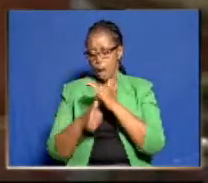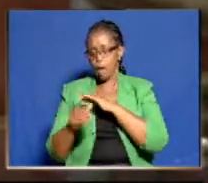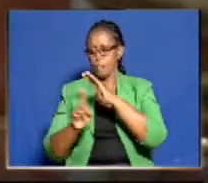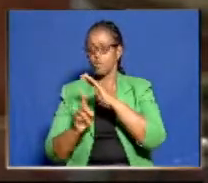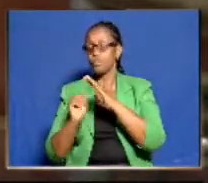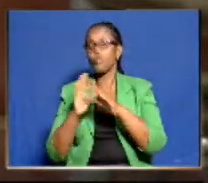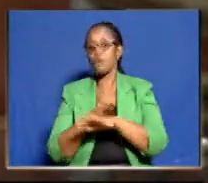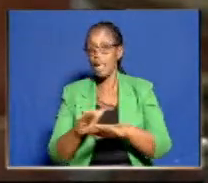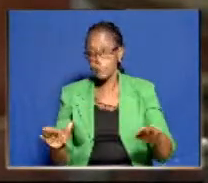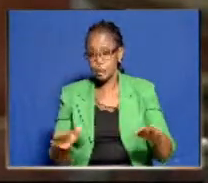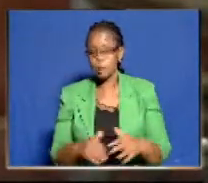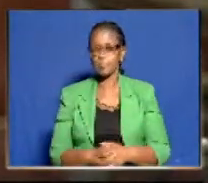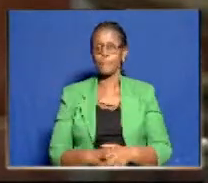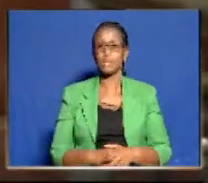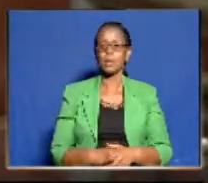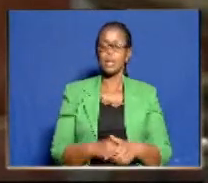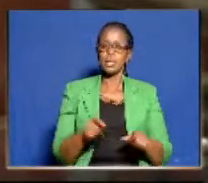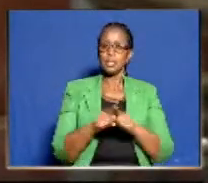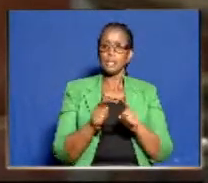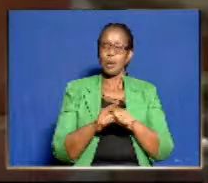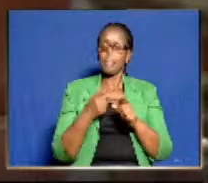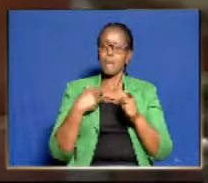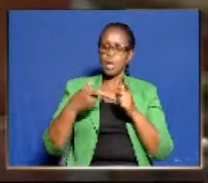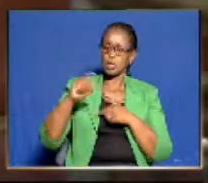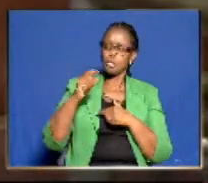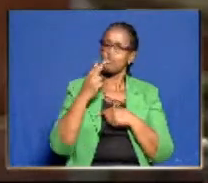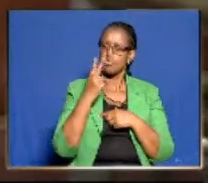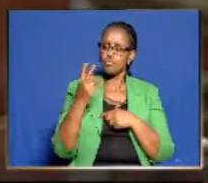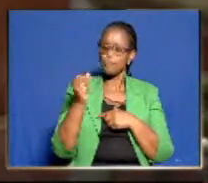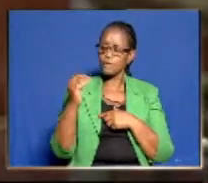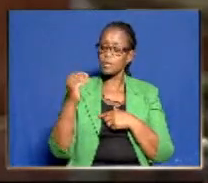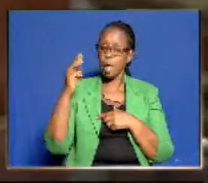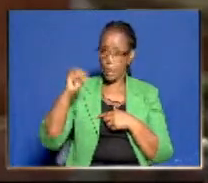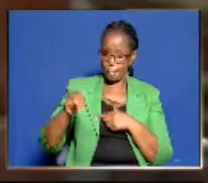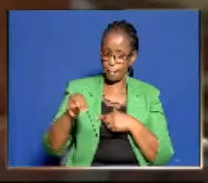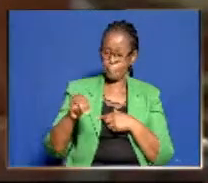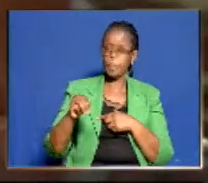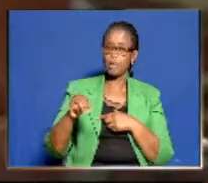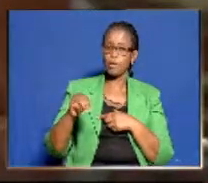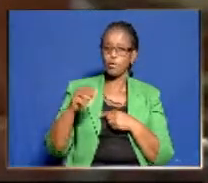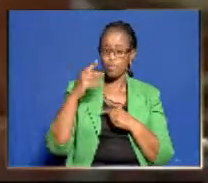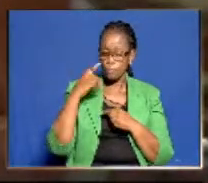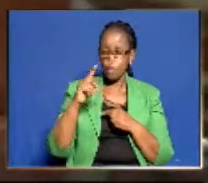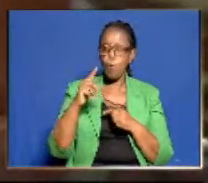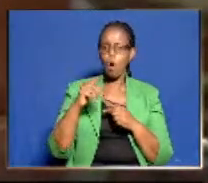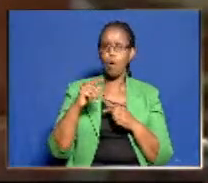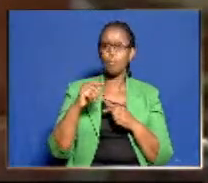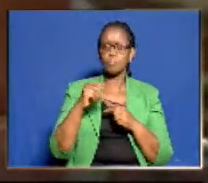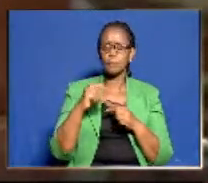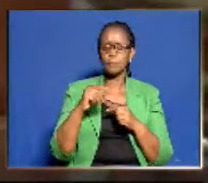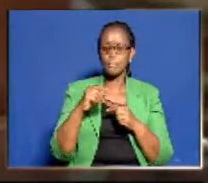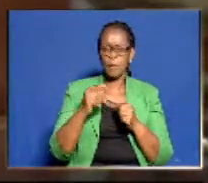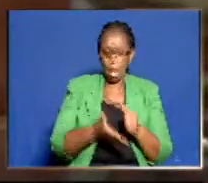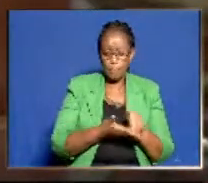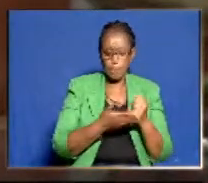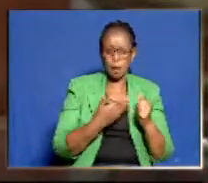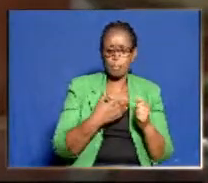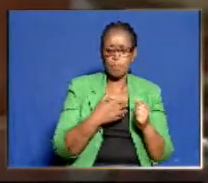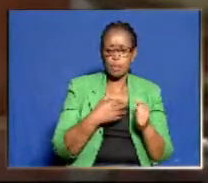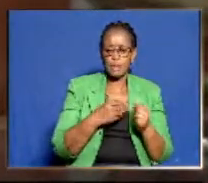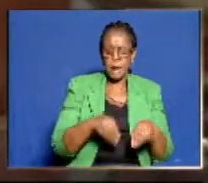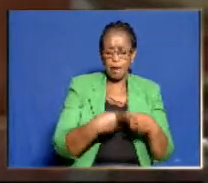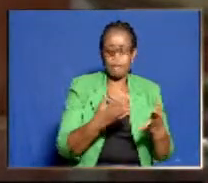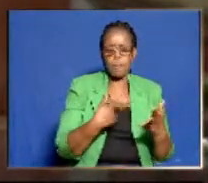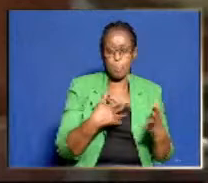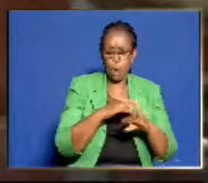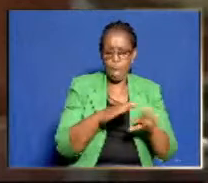and increases 250 million to go to settlement, as I had clearly explained. This 250 million,